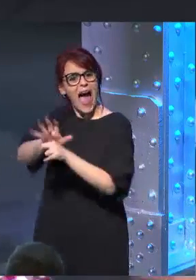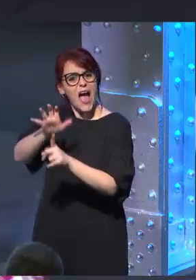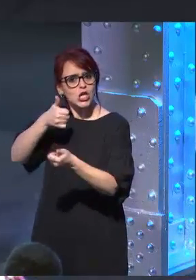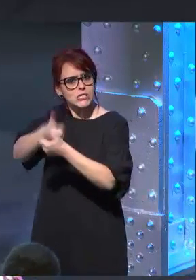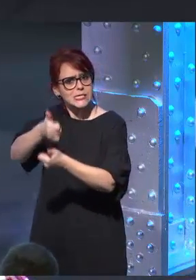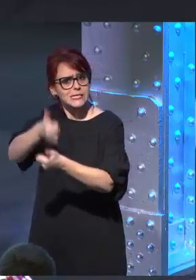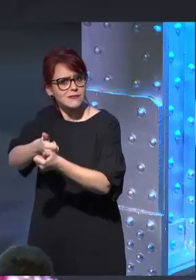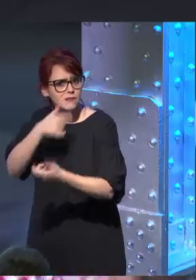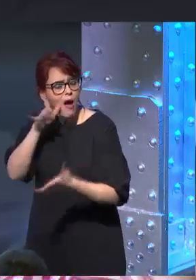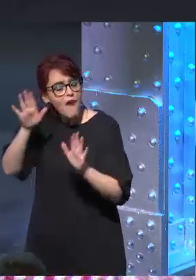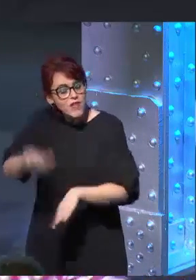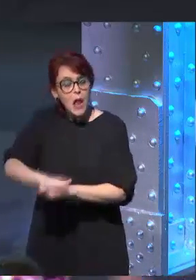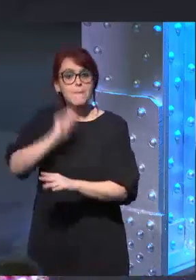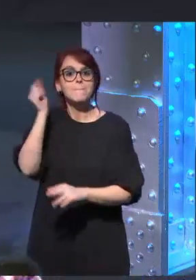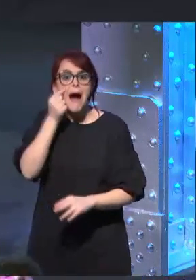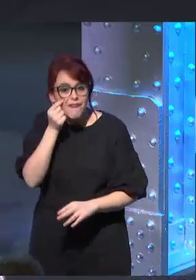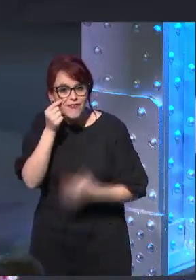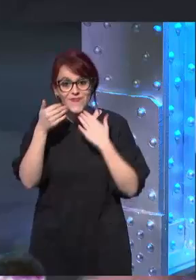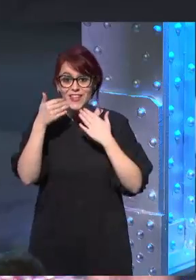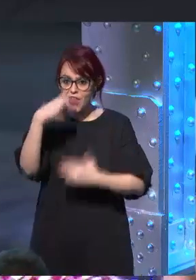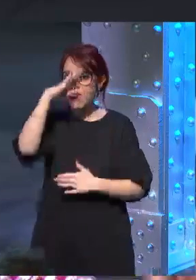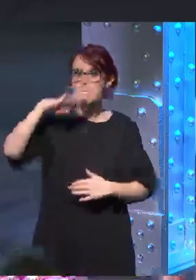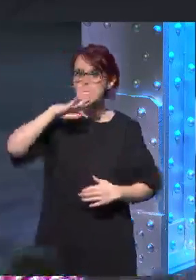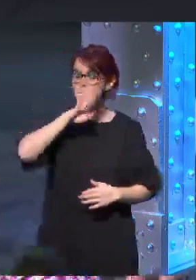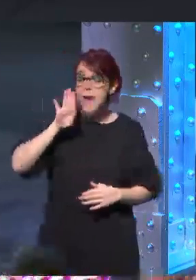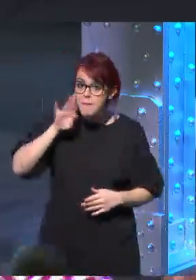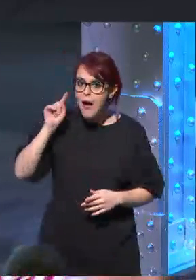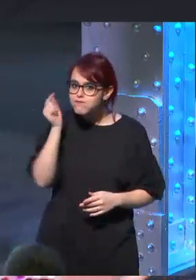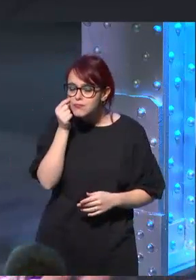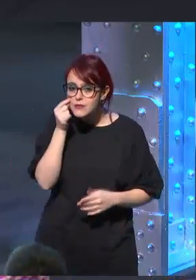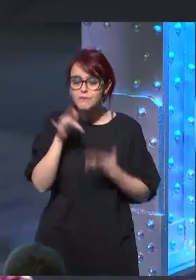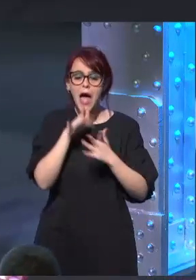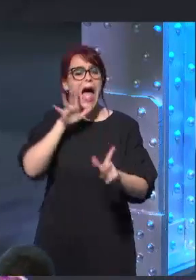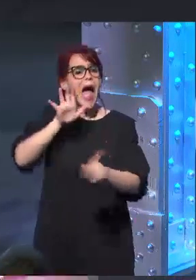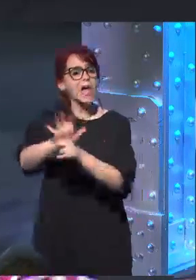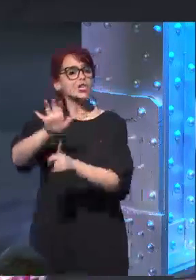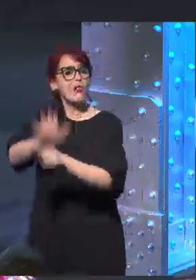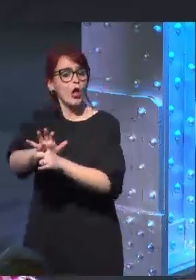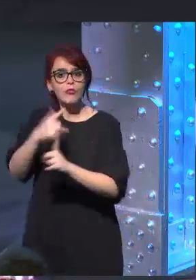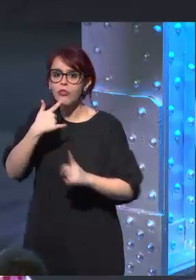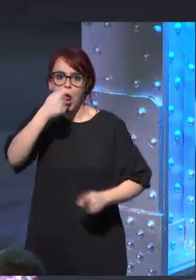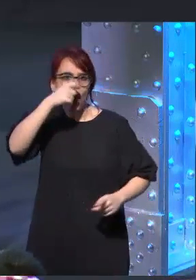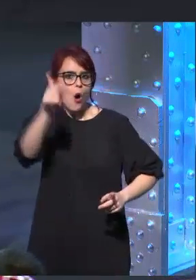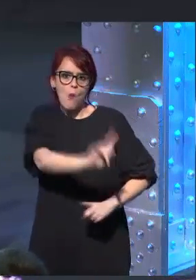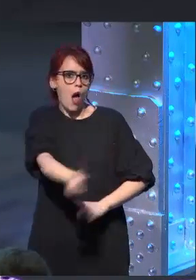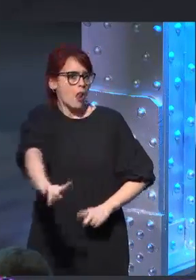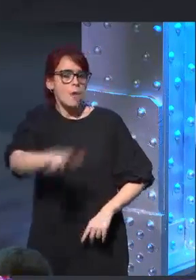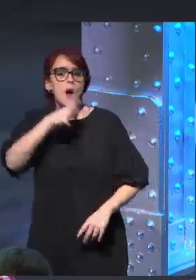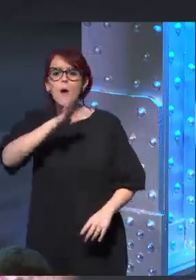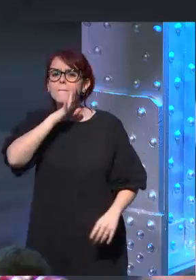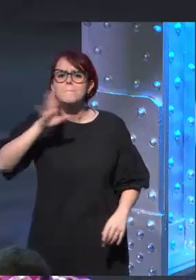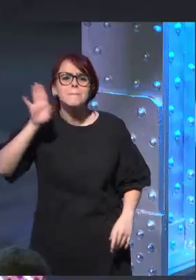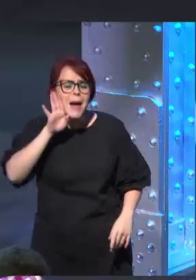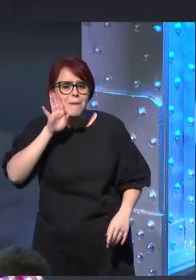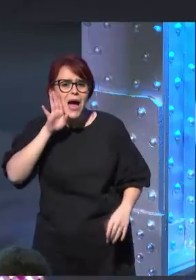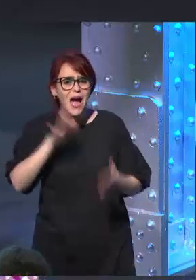blackmailed. Her daughter was being blackmailed. So thanks to that, they were able to arrest him, and that's it. The blackmailer